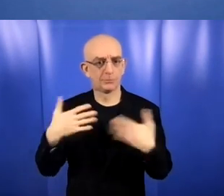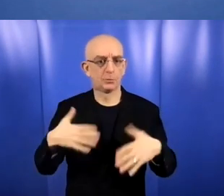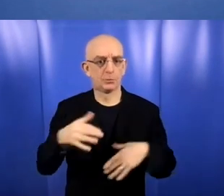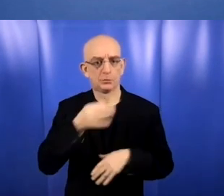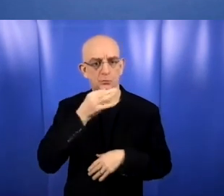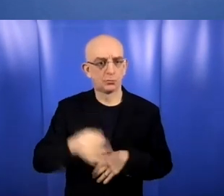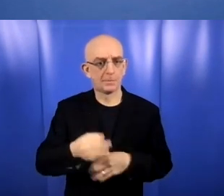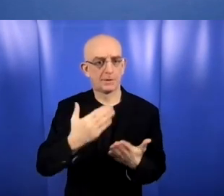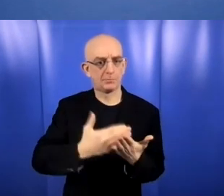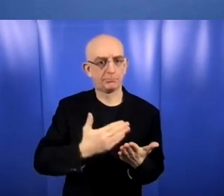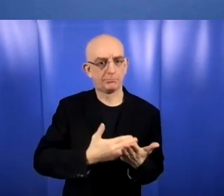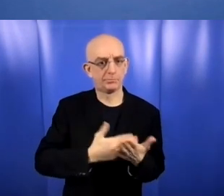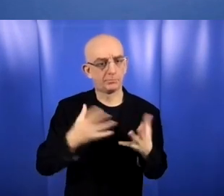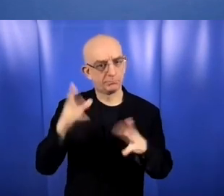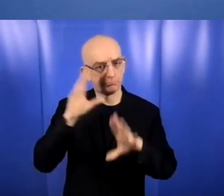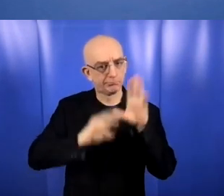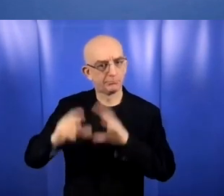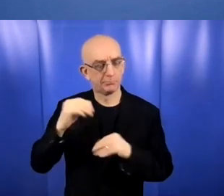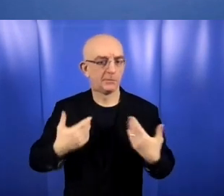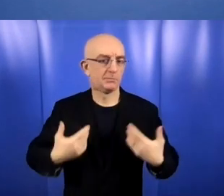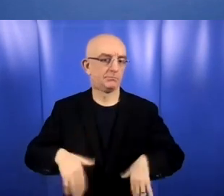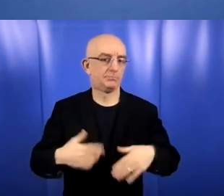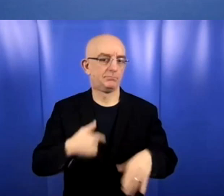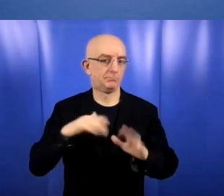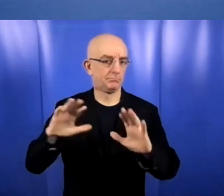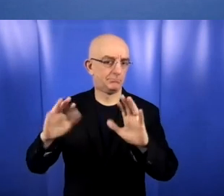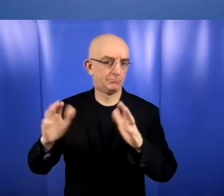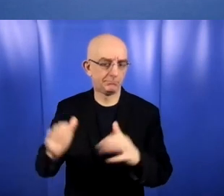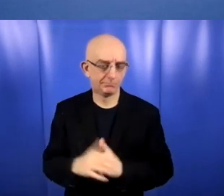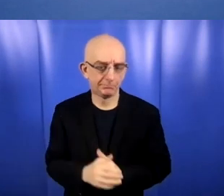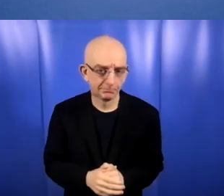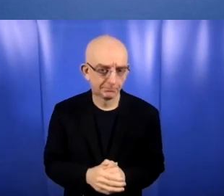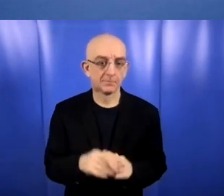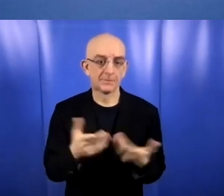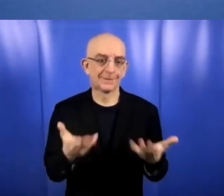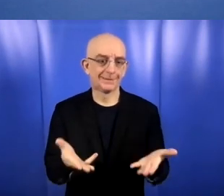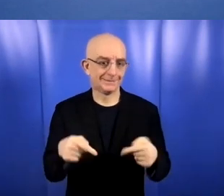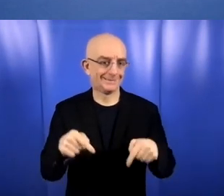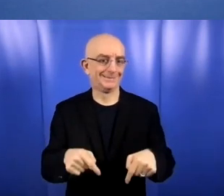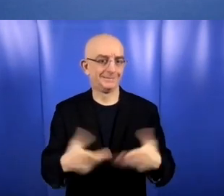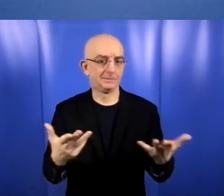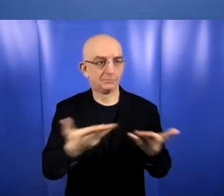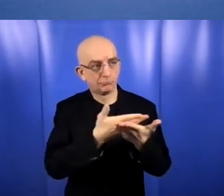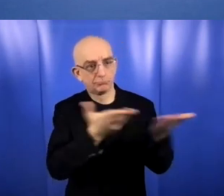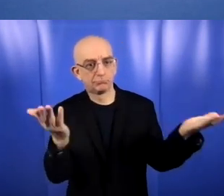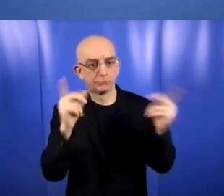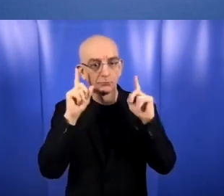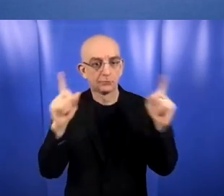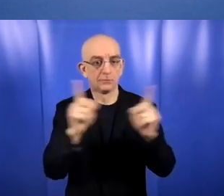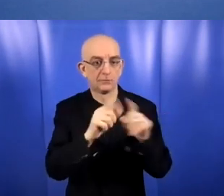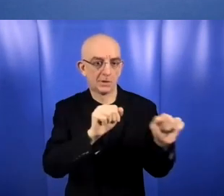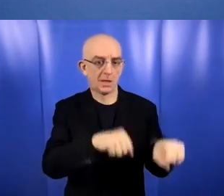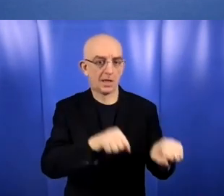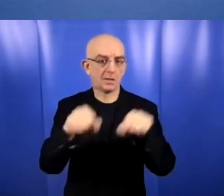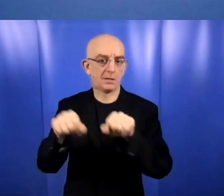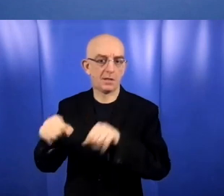the Refugee Student Network, which is associated with the GRF and GCR as